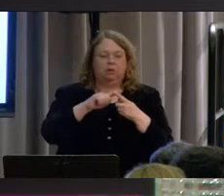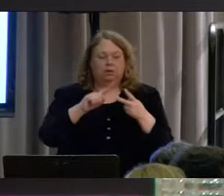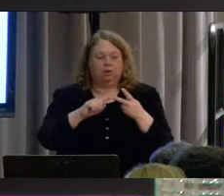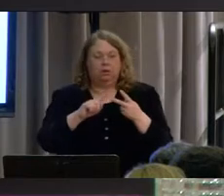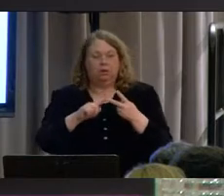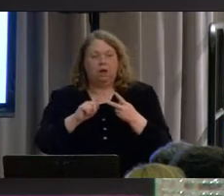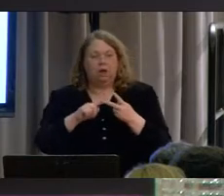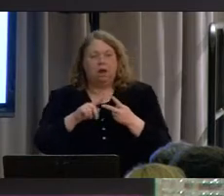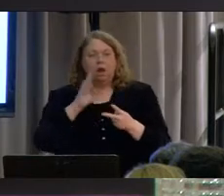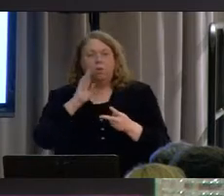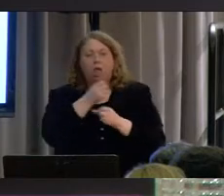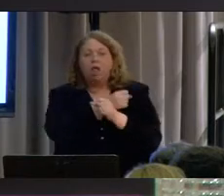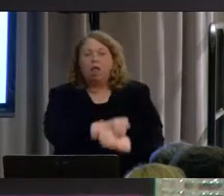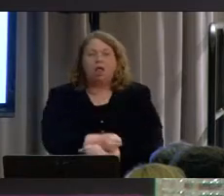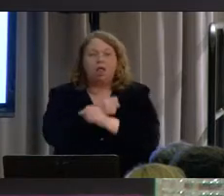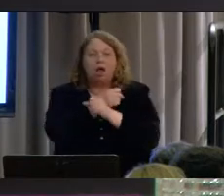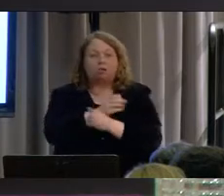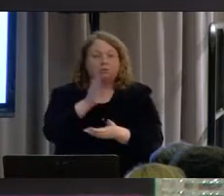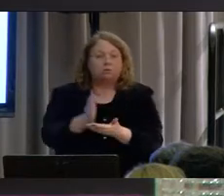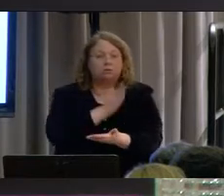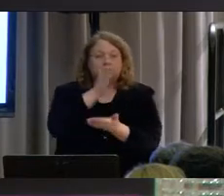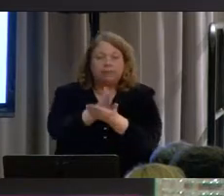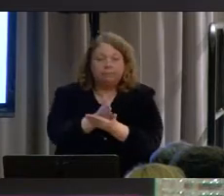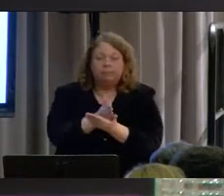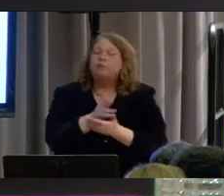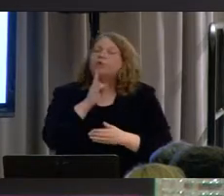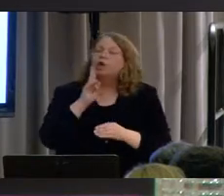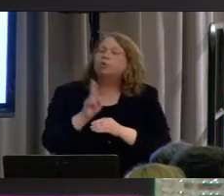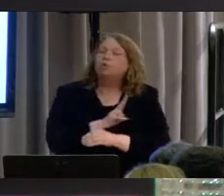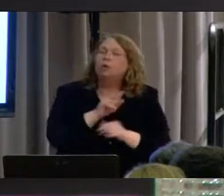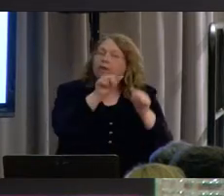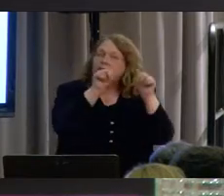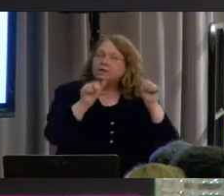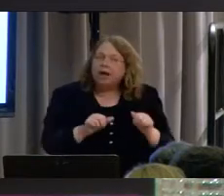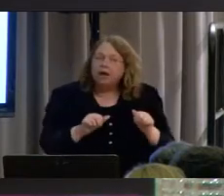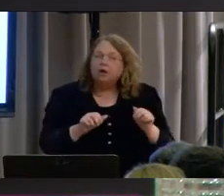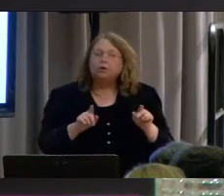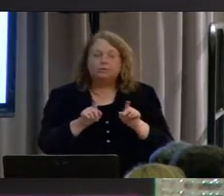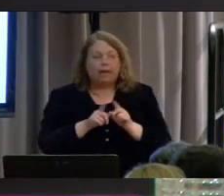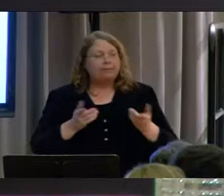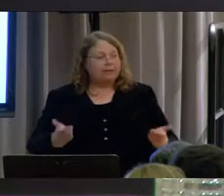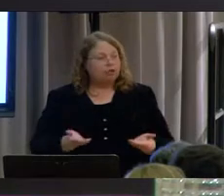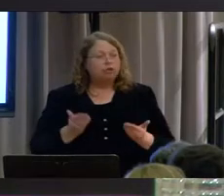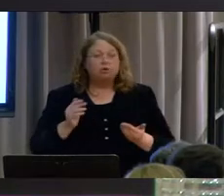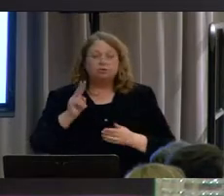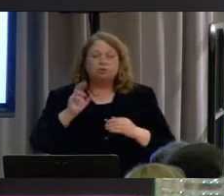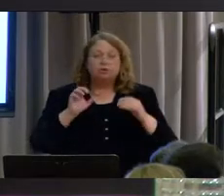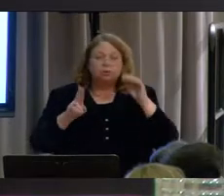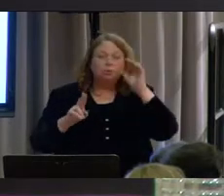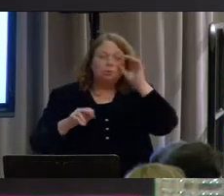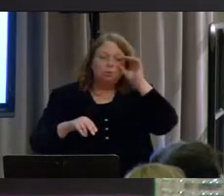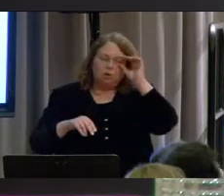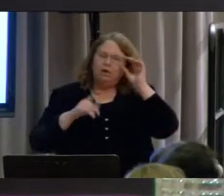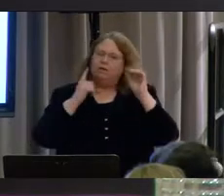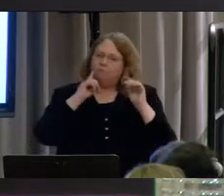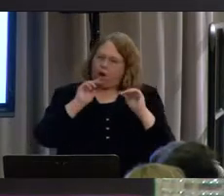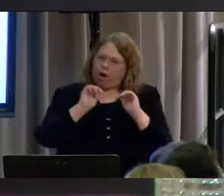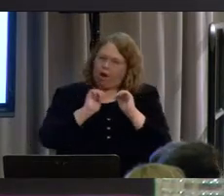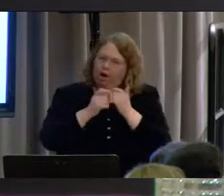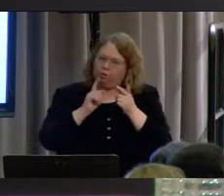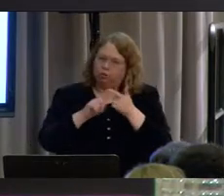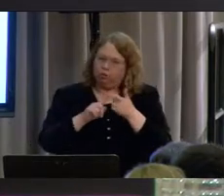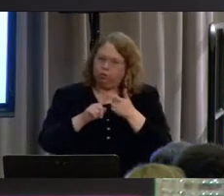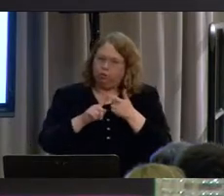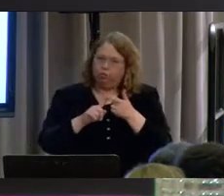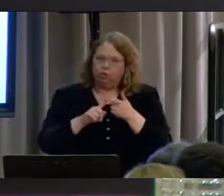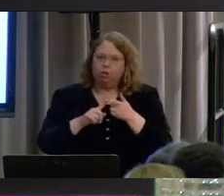brought to an end? If we can use the statues, including the ones that you have on your campus, as a way to see through the